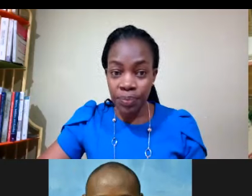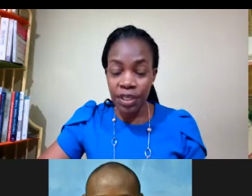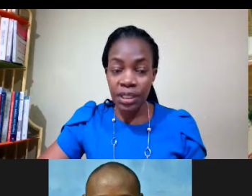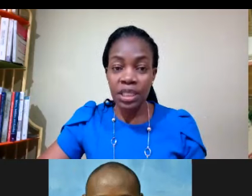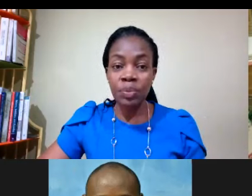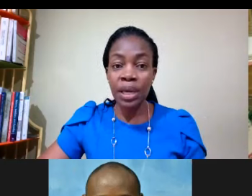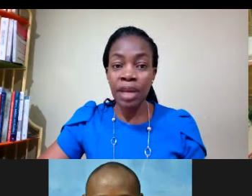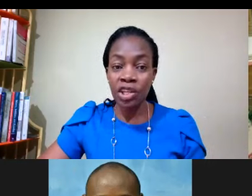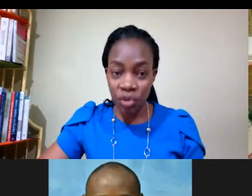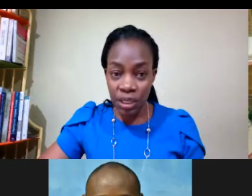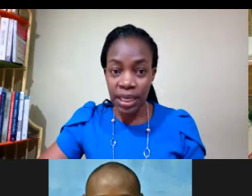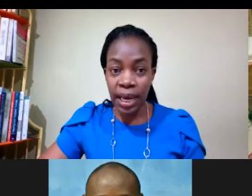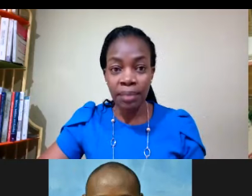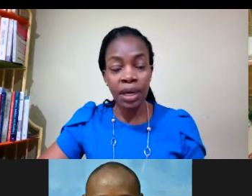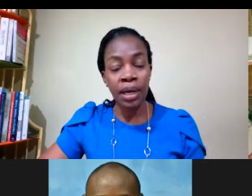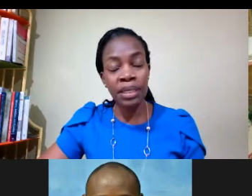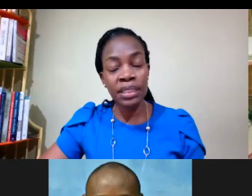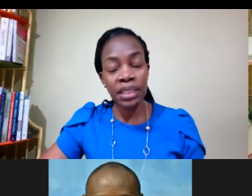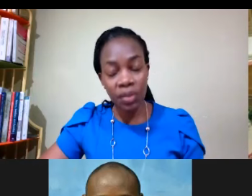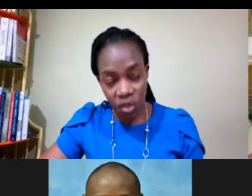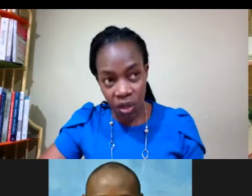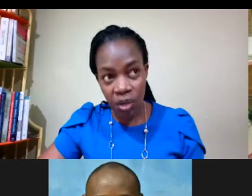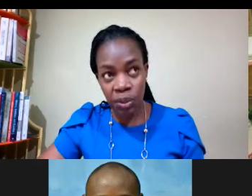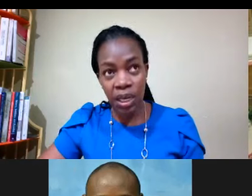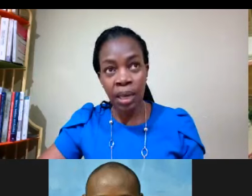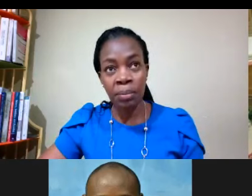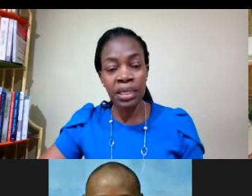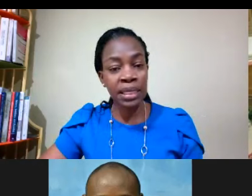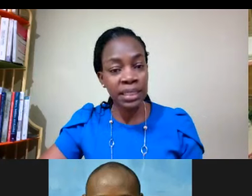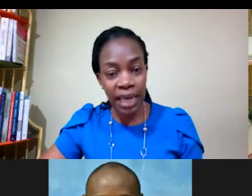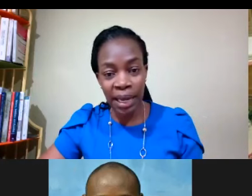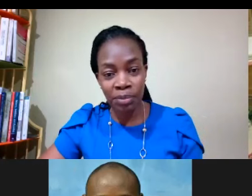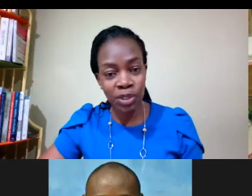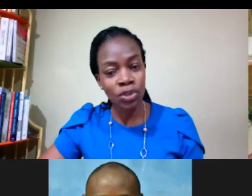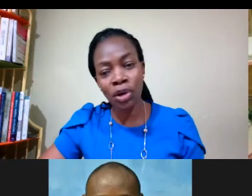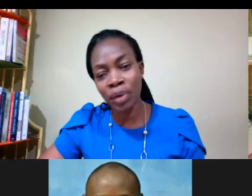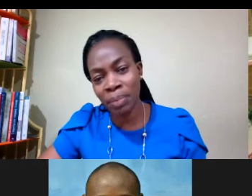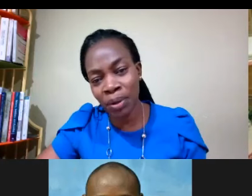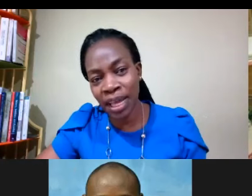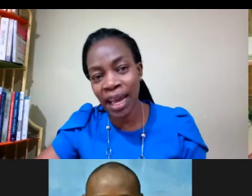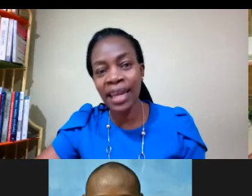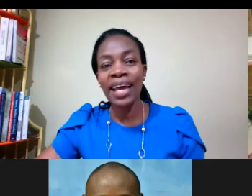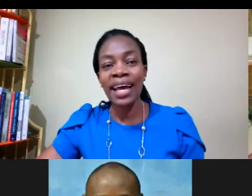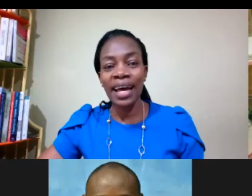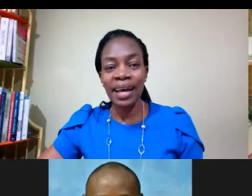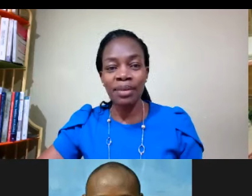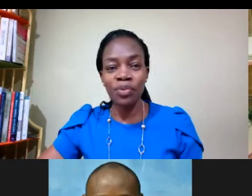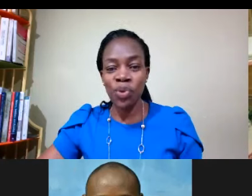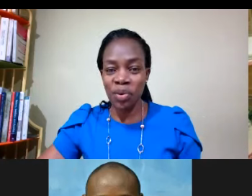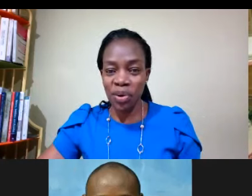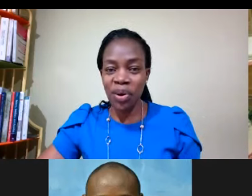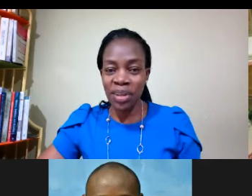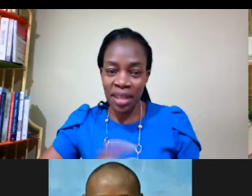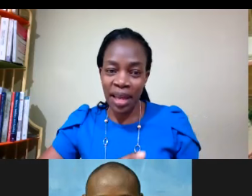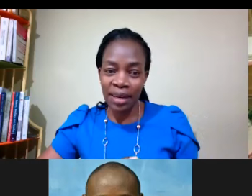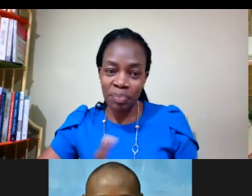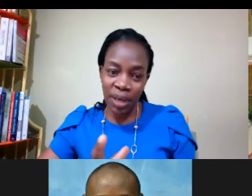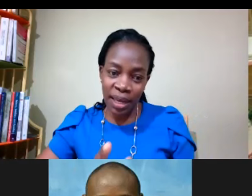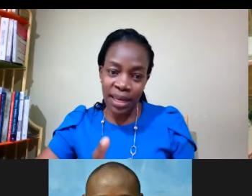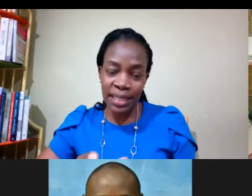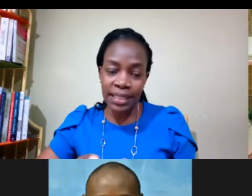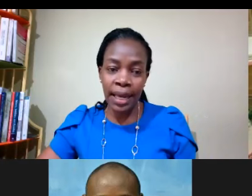time, 6 p.m. Nigerian time. It's 10:30 p.m. Indian time. So sorry about that. We'll work on